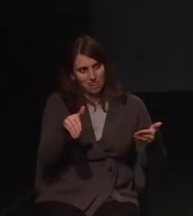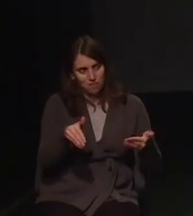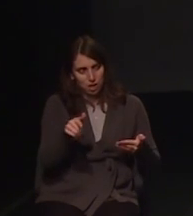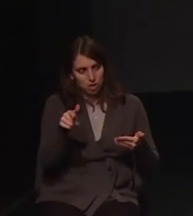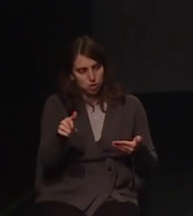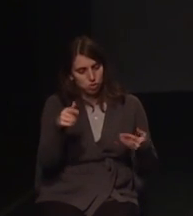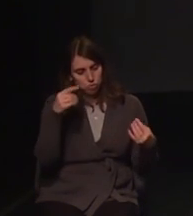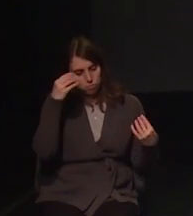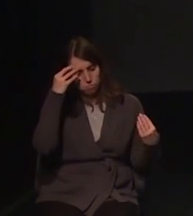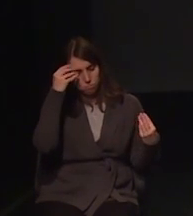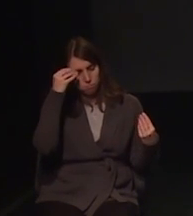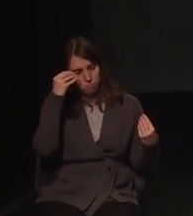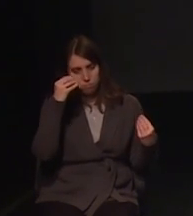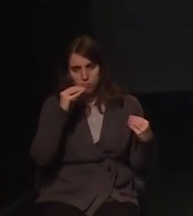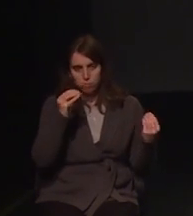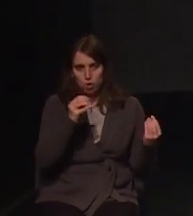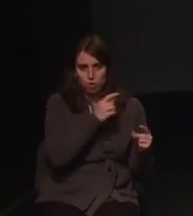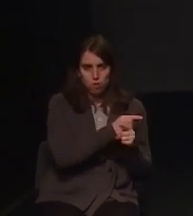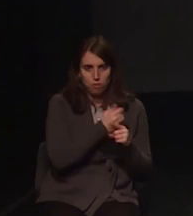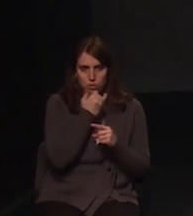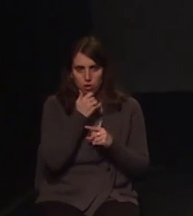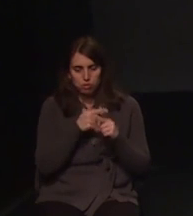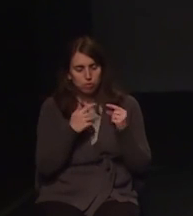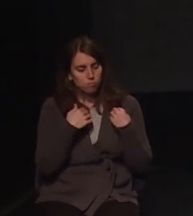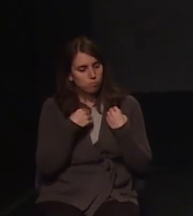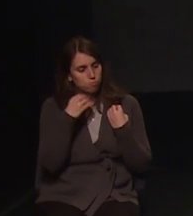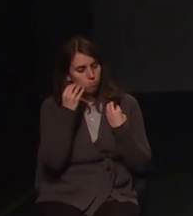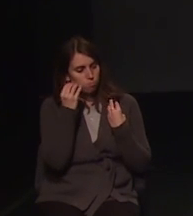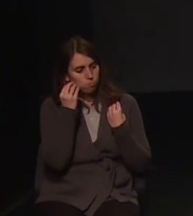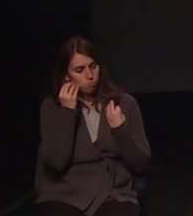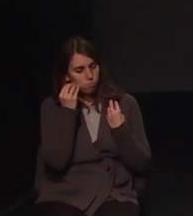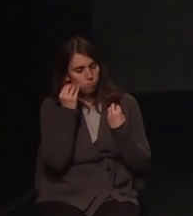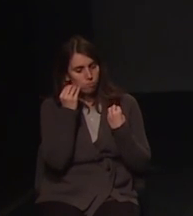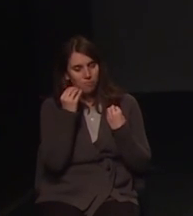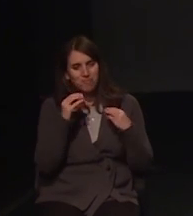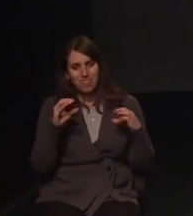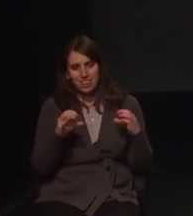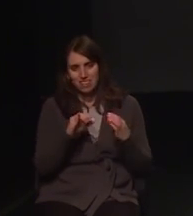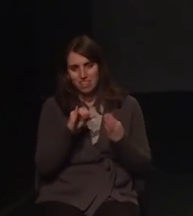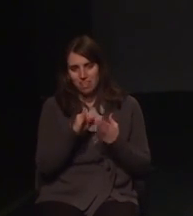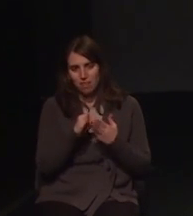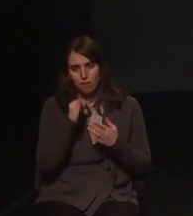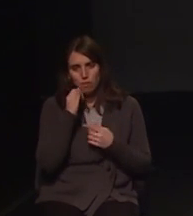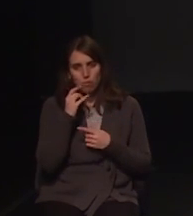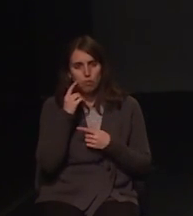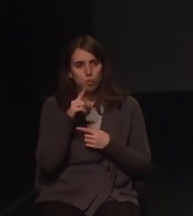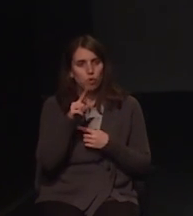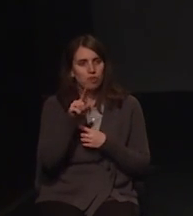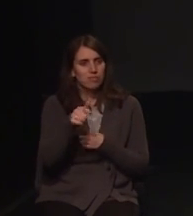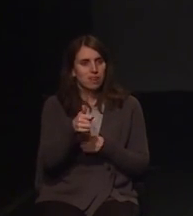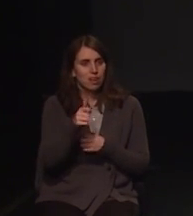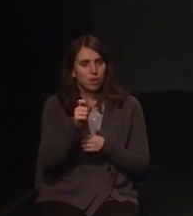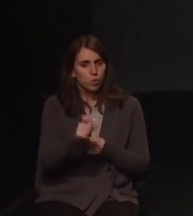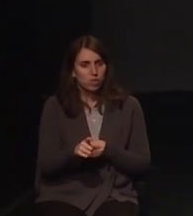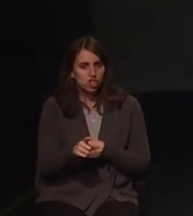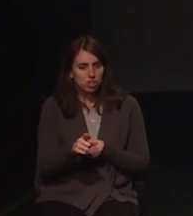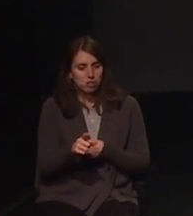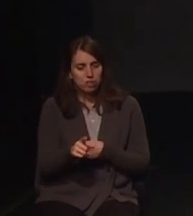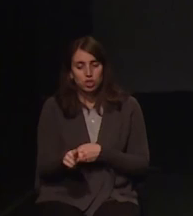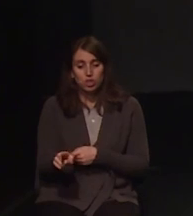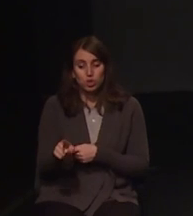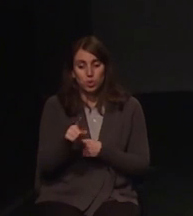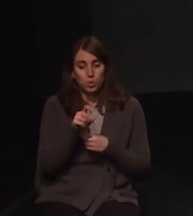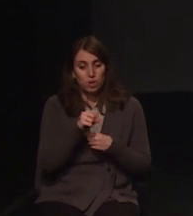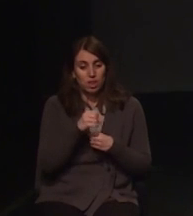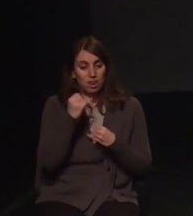right, no wrong, but just that's what it was. And they did that for 10 questions. And so, as you can imagine, the board